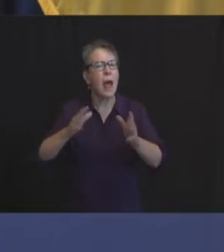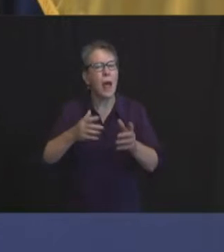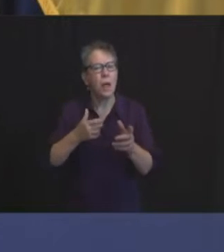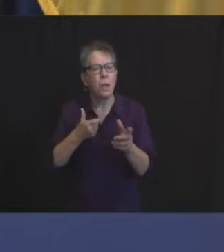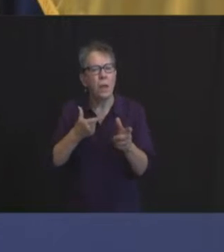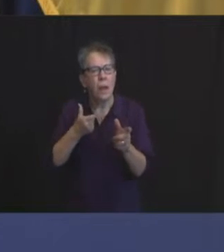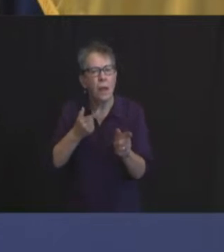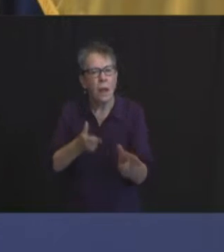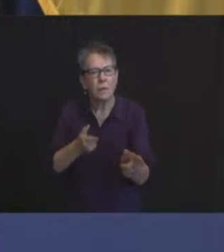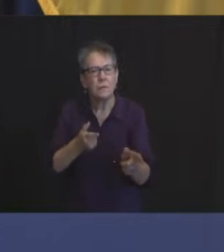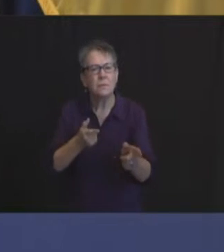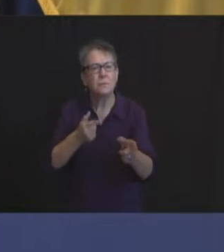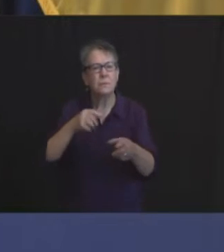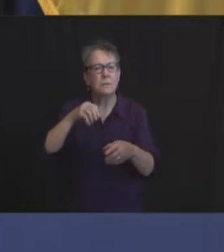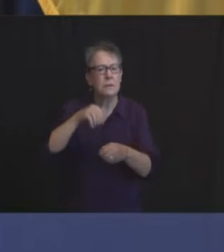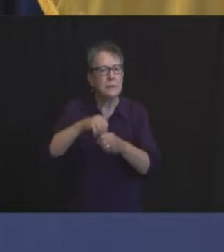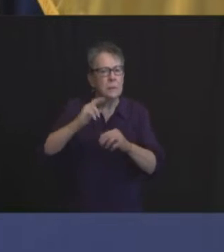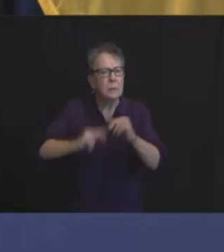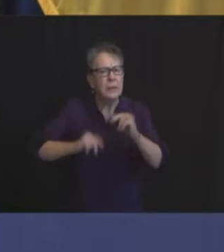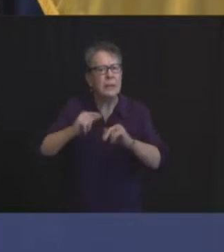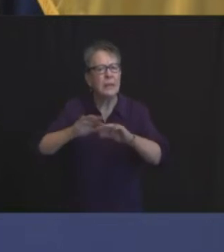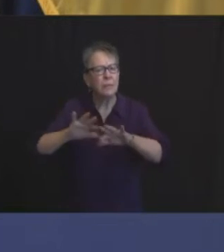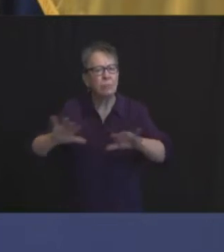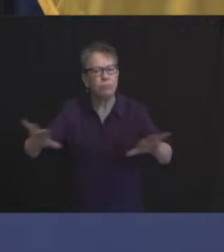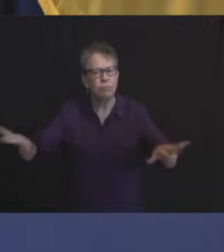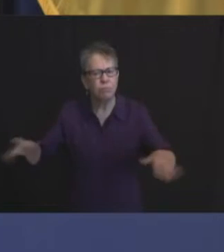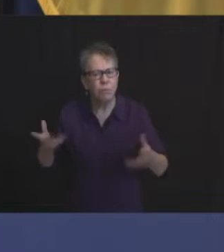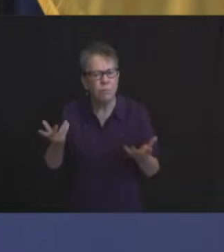mind here and across the country. Thank you, Matt.